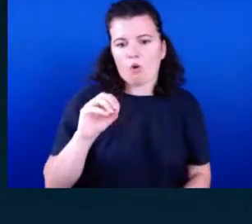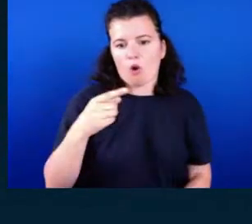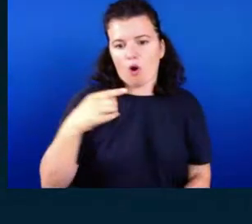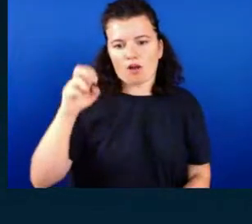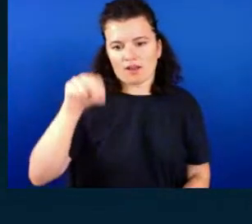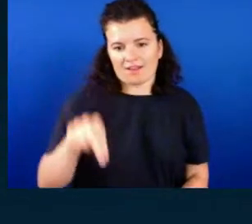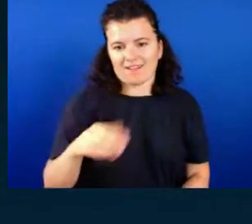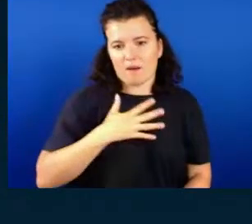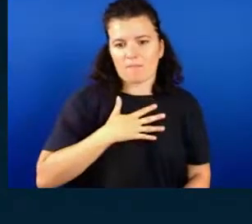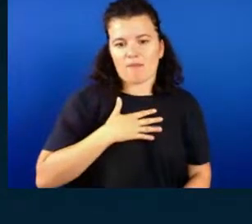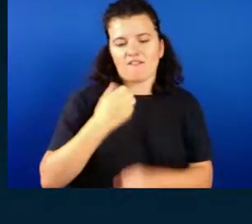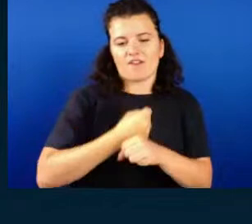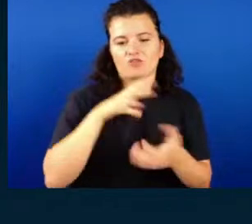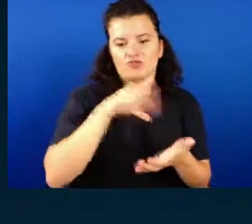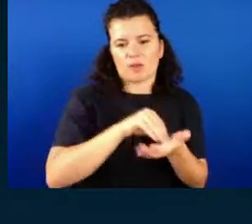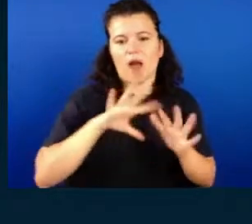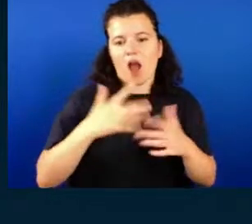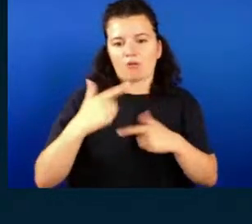point.